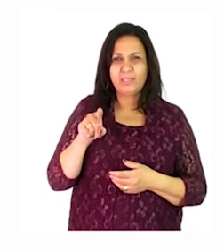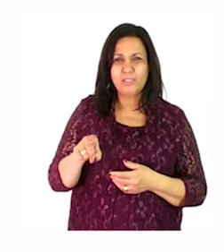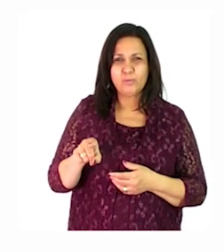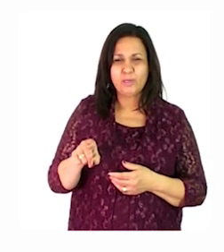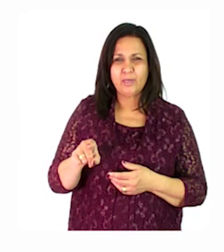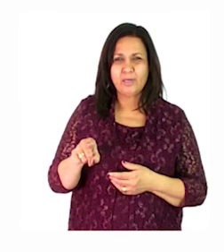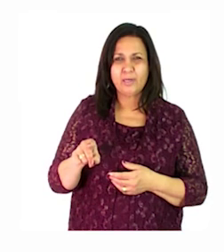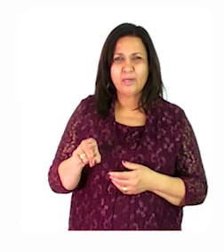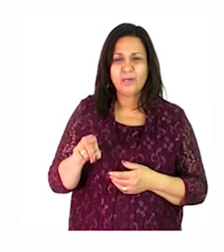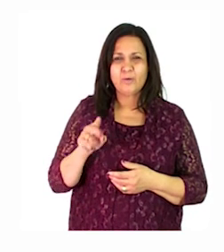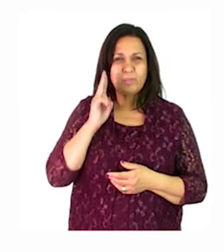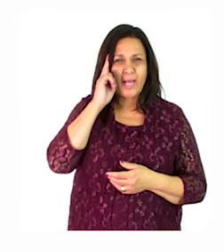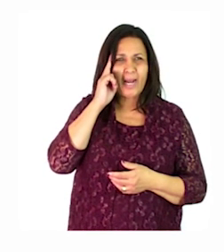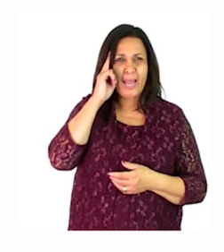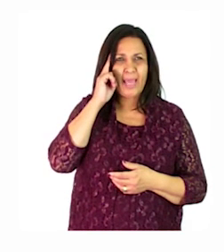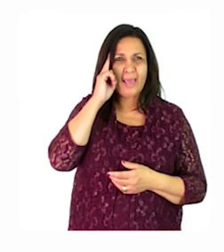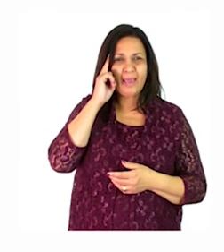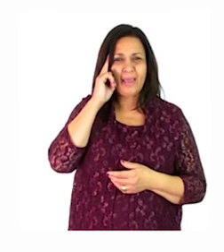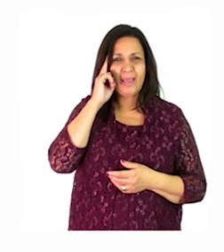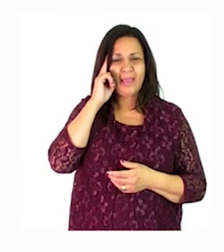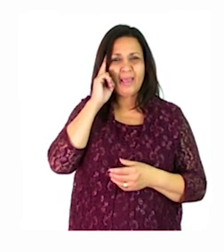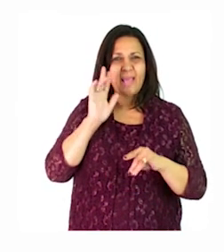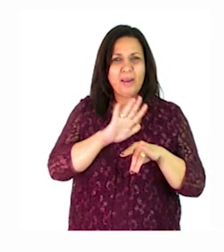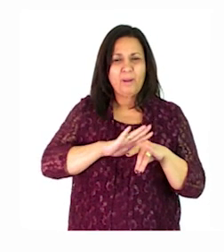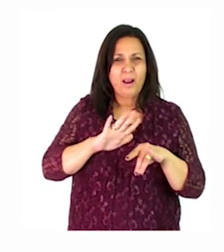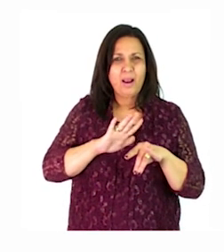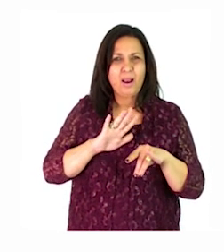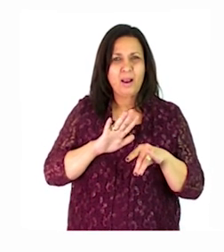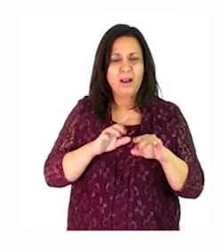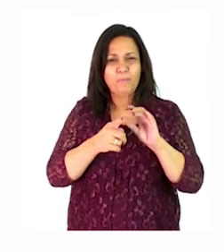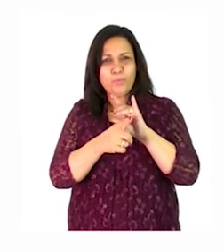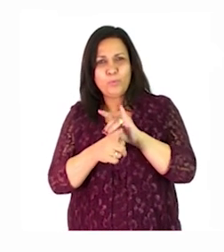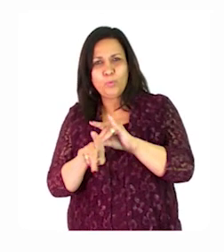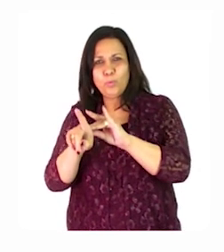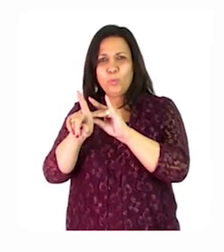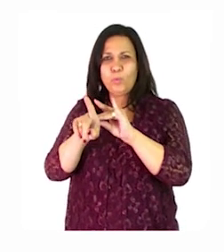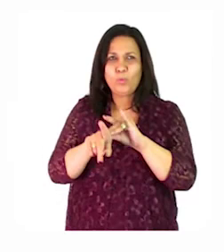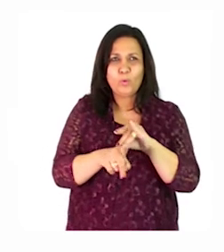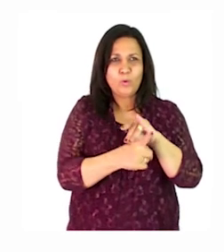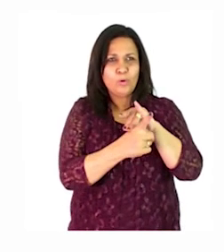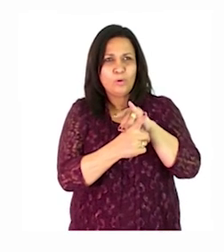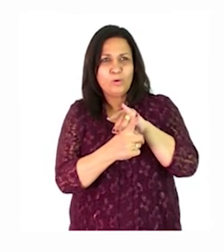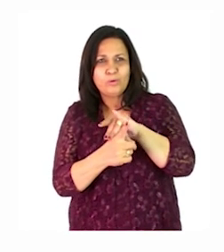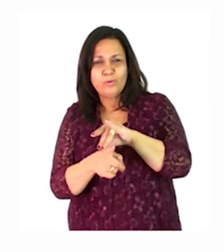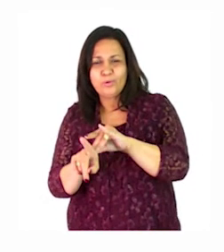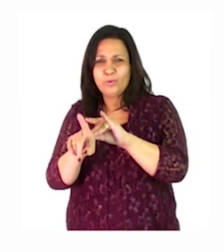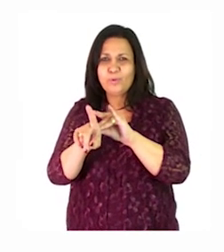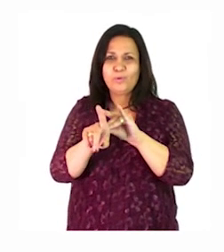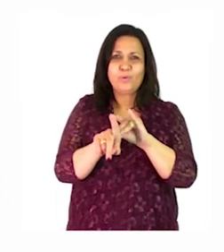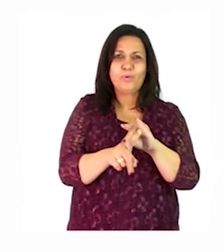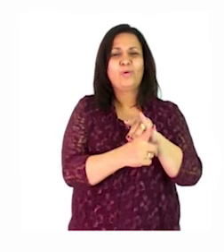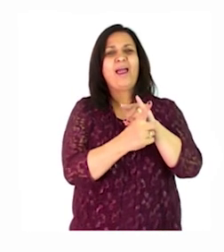this gray animal with a long trunk. It is called